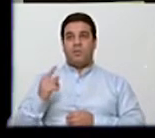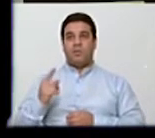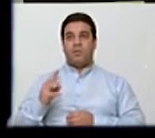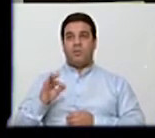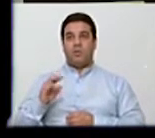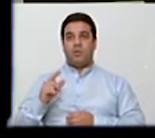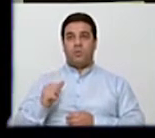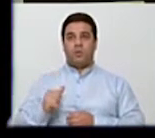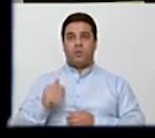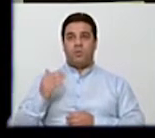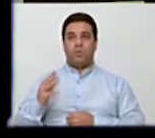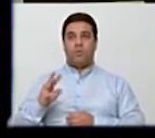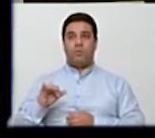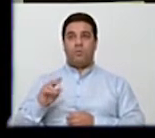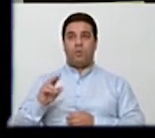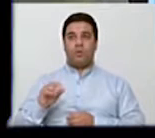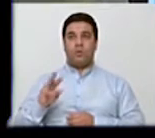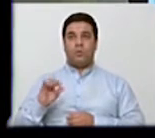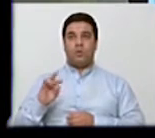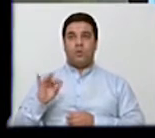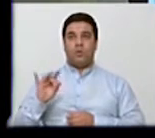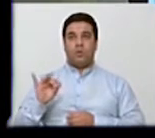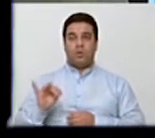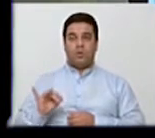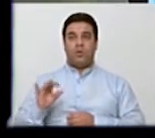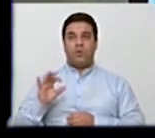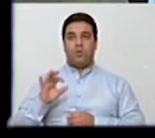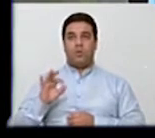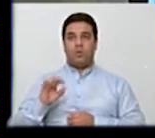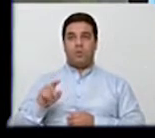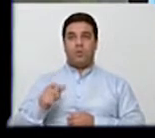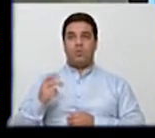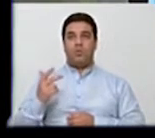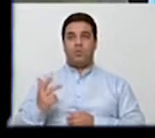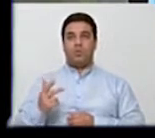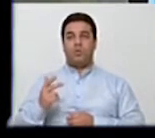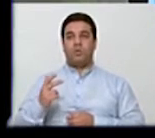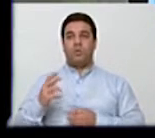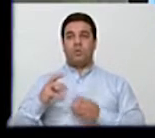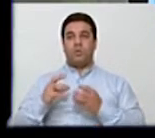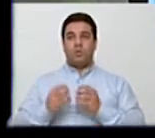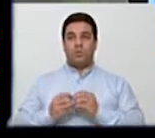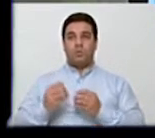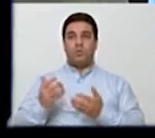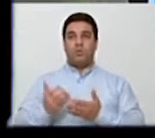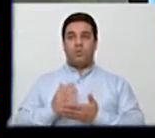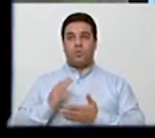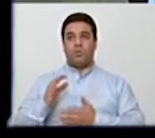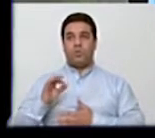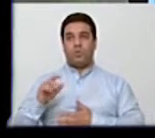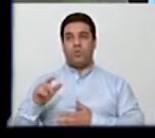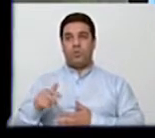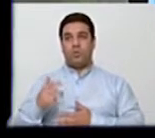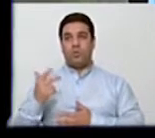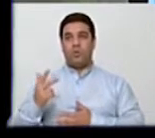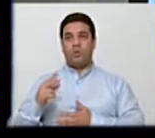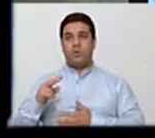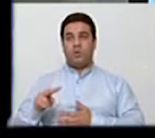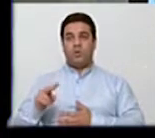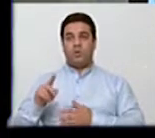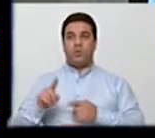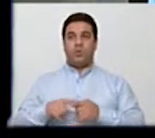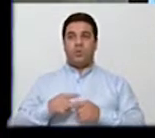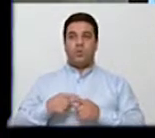molga, uning modda miqdori esa 0,3 ga teng, hajmini topadigan bo'lsak, 0,13 litr